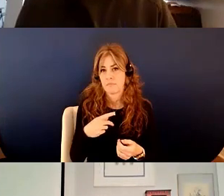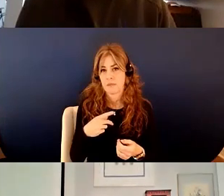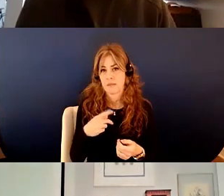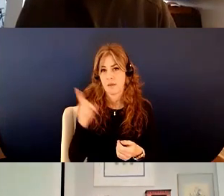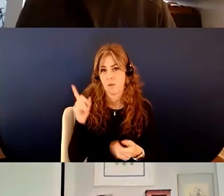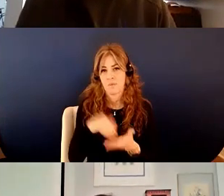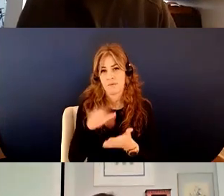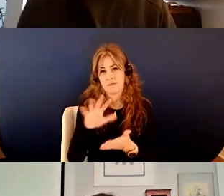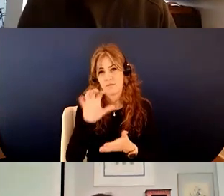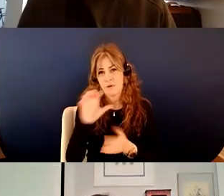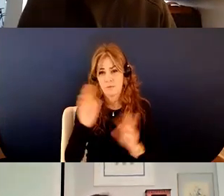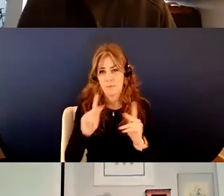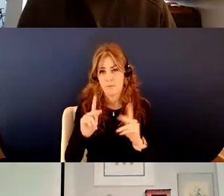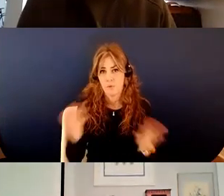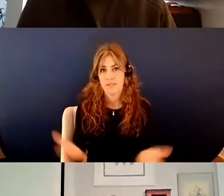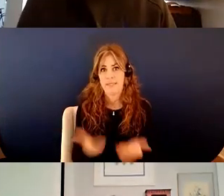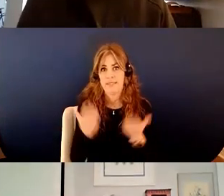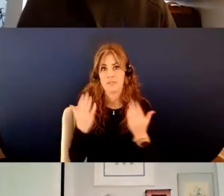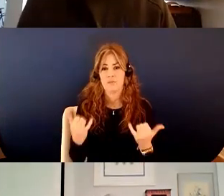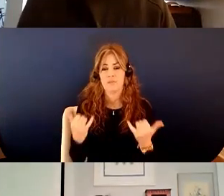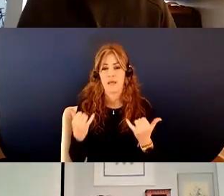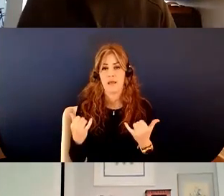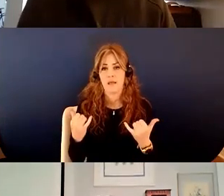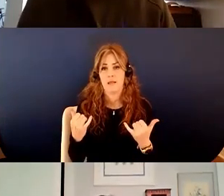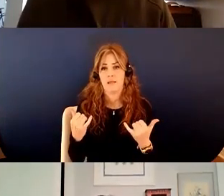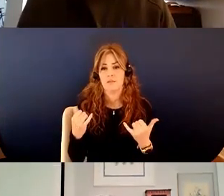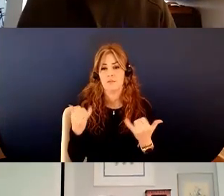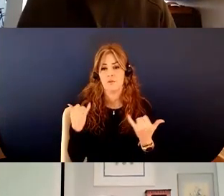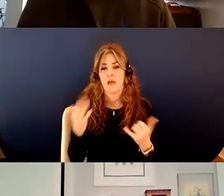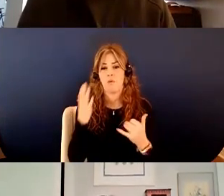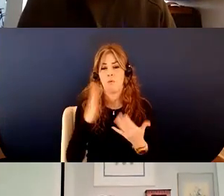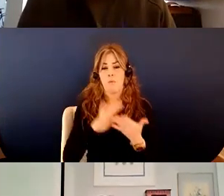so people on today, so this will make this a lot